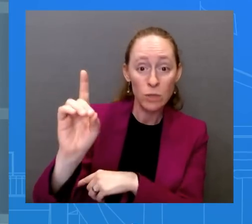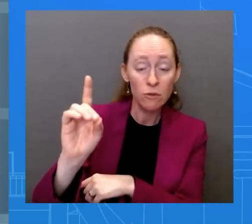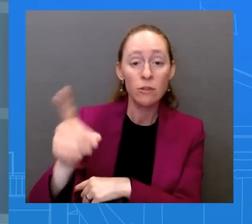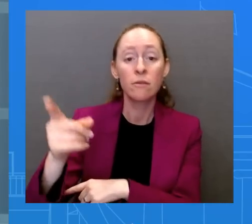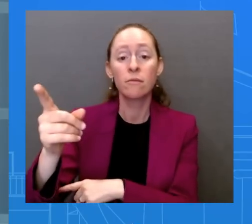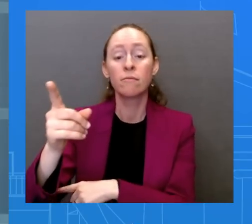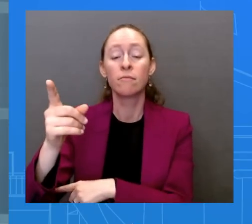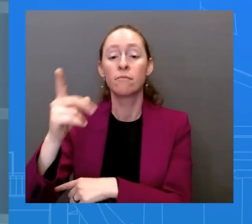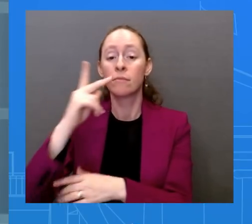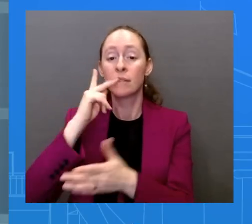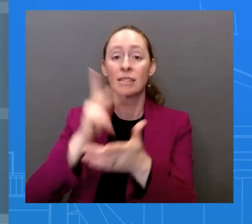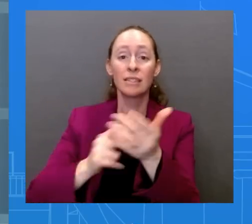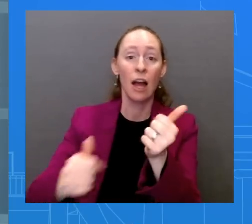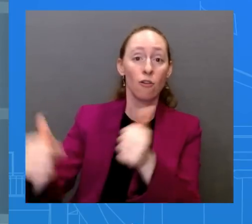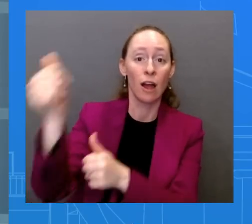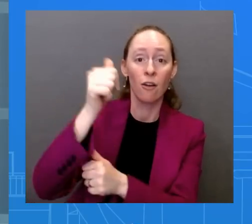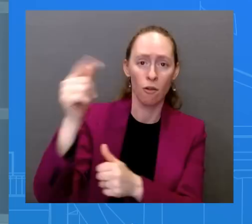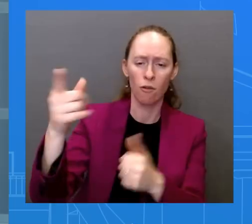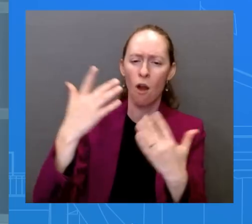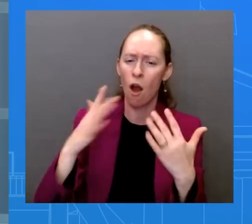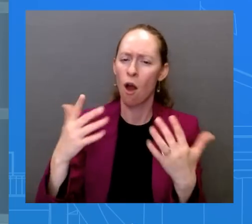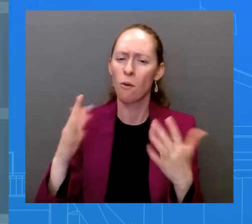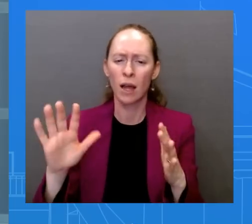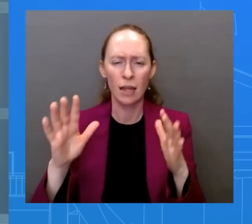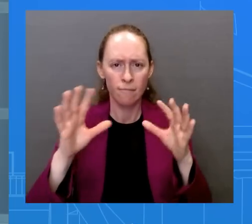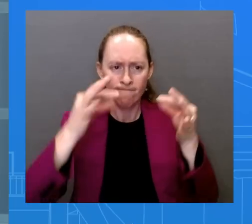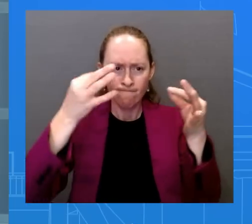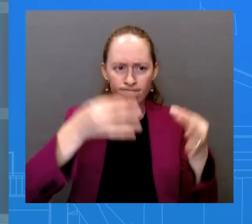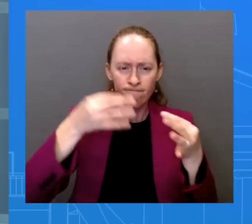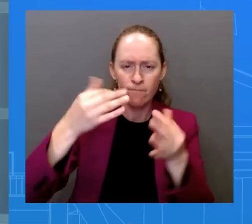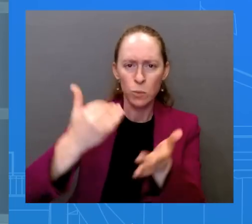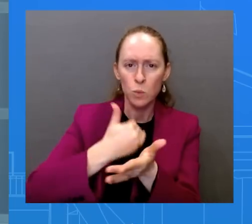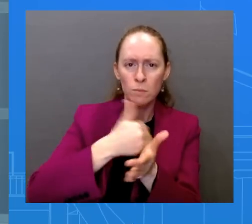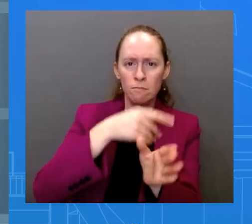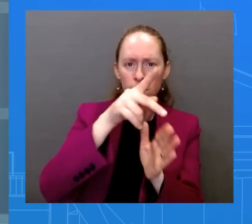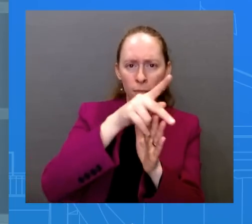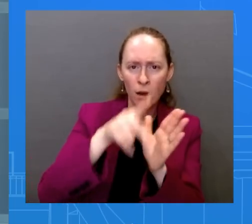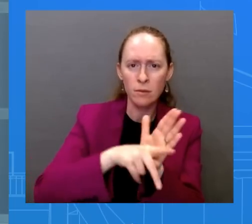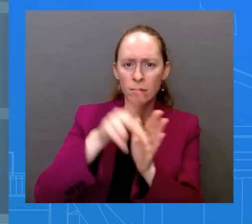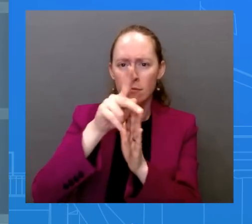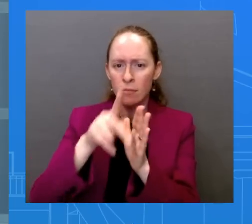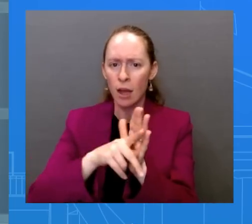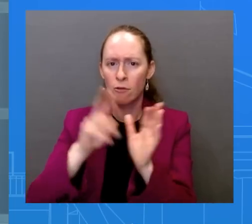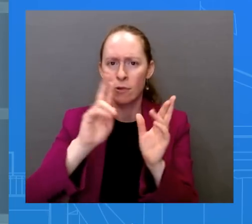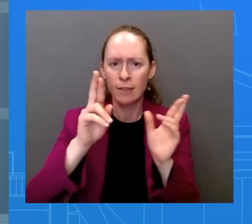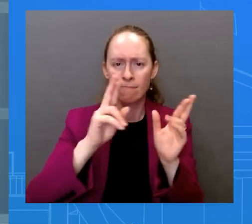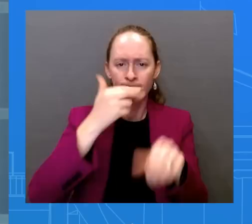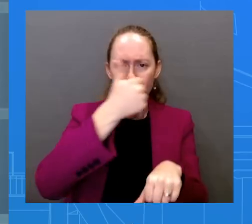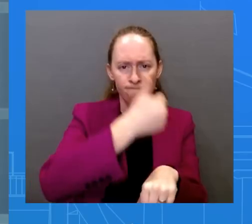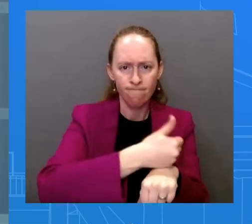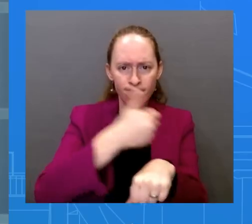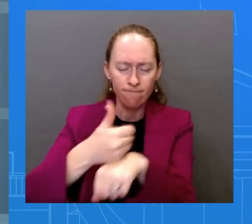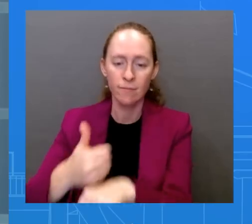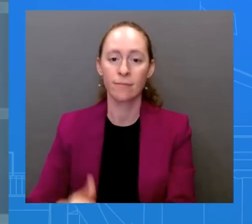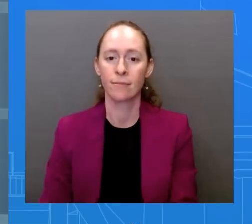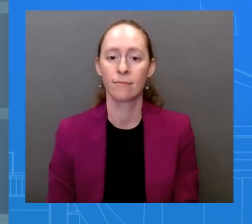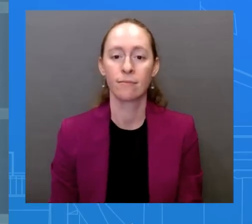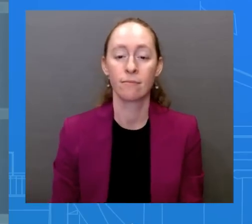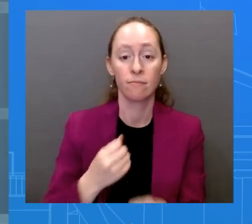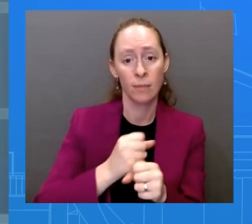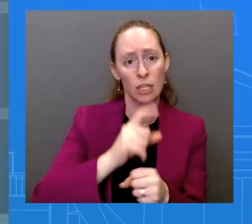into policies and processes in place to make sure that universities are playing their role and not